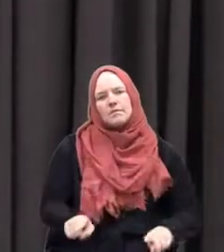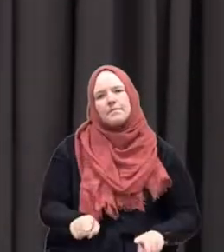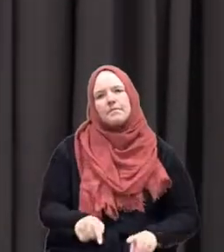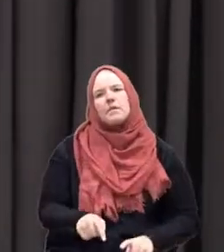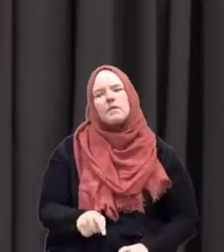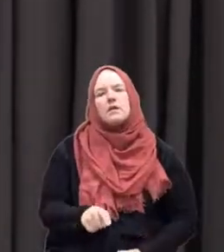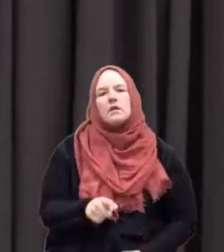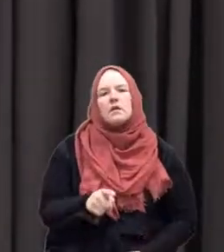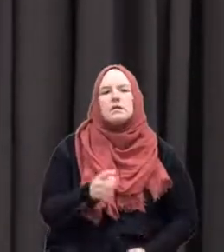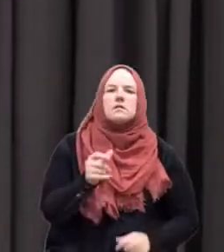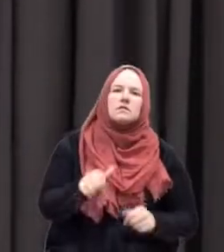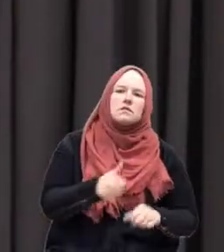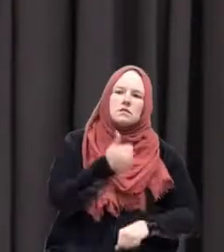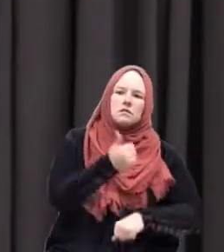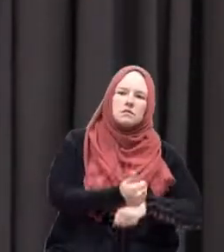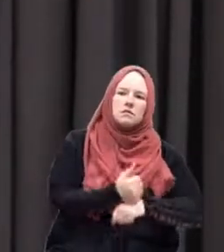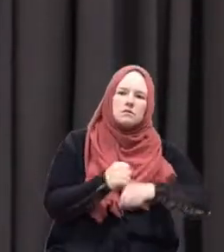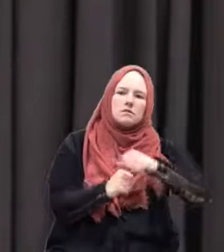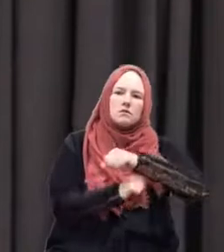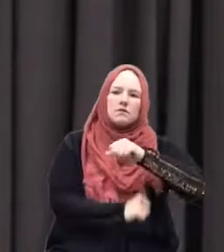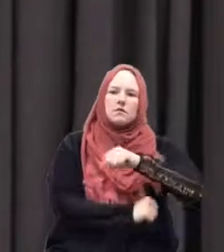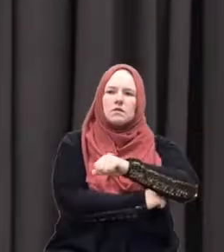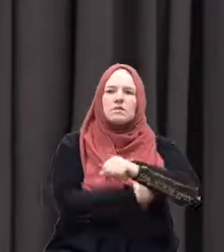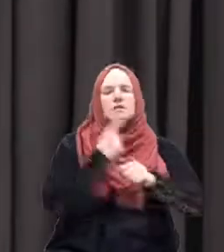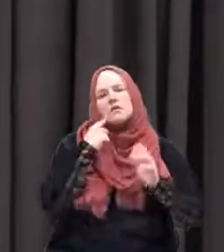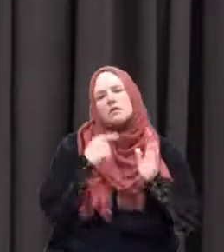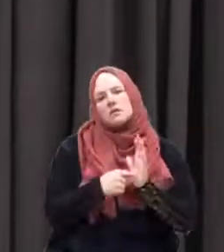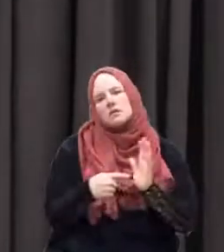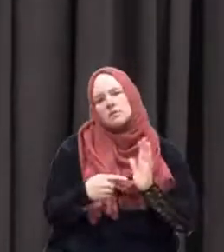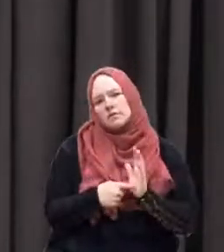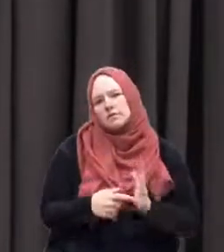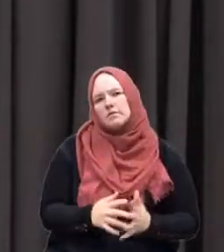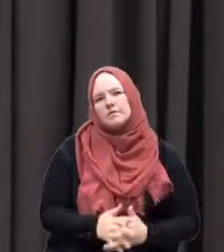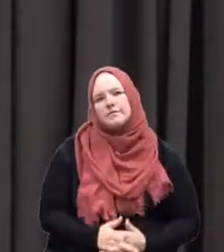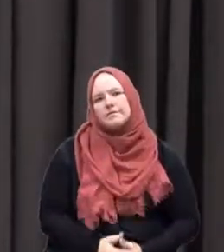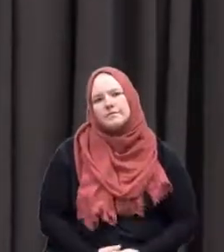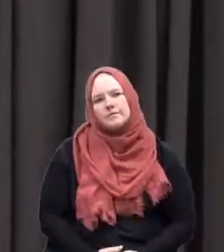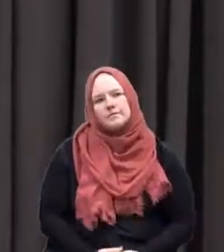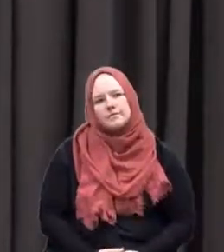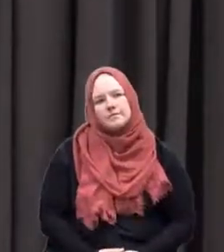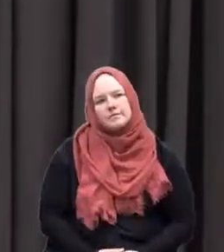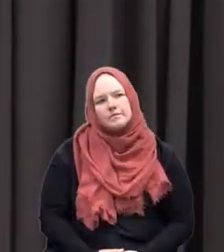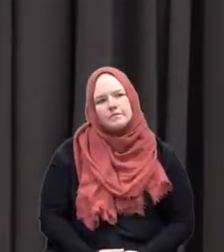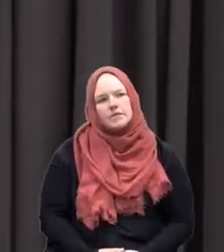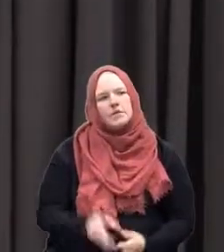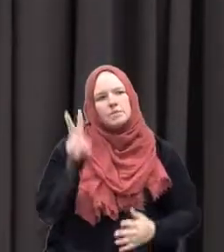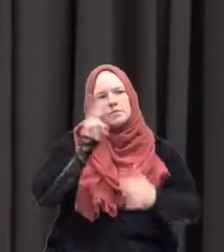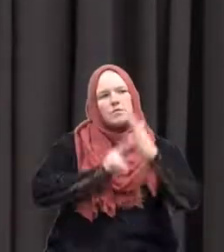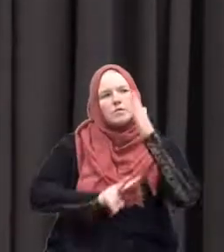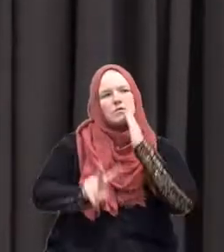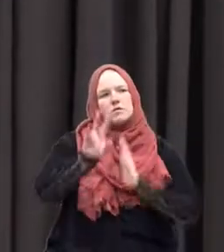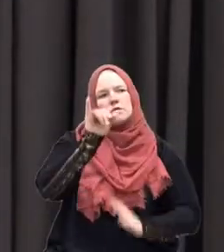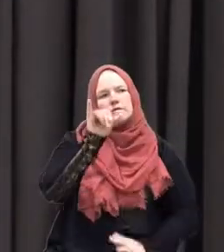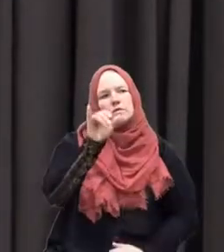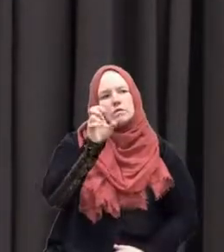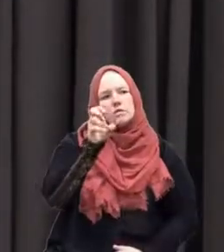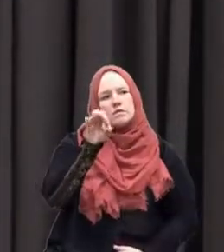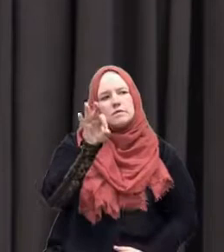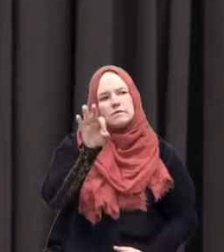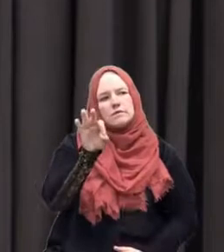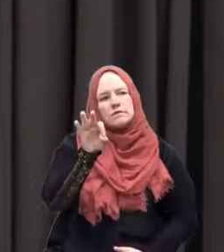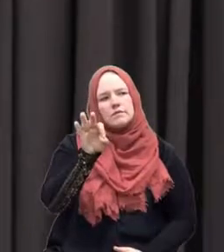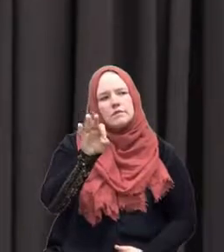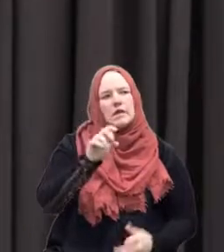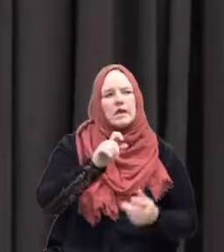comes. He lays the groundwork. Look, for example, we give the example of Prophet Yusuf and